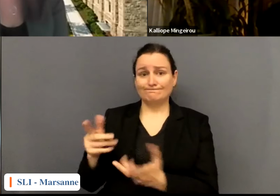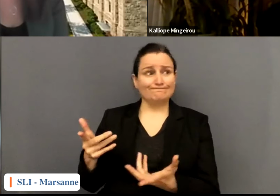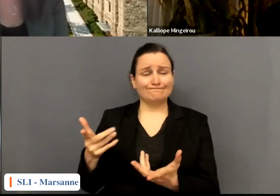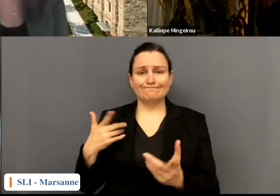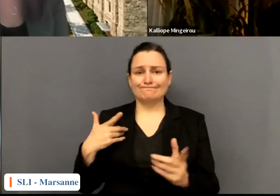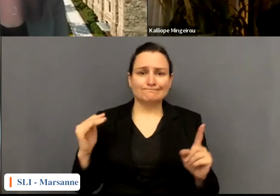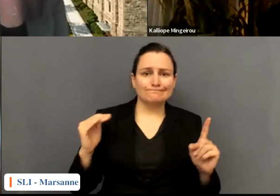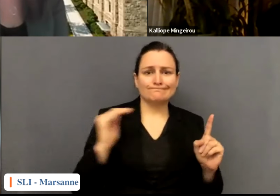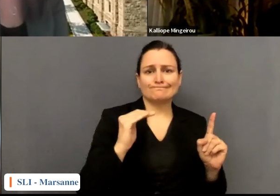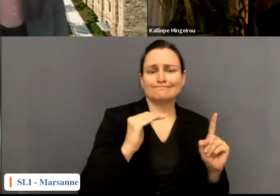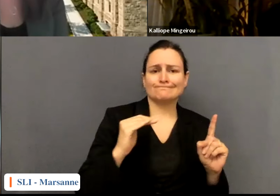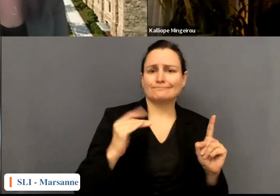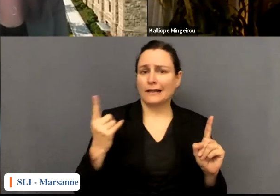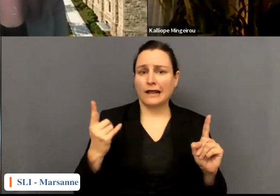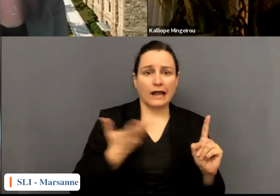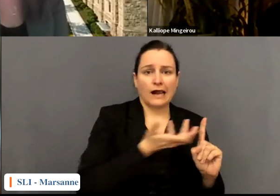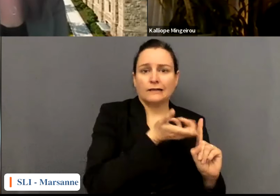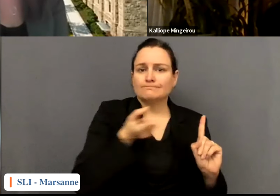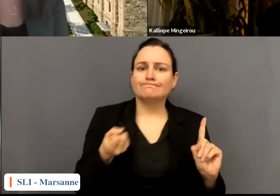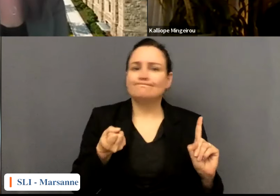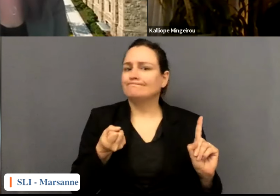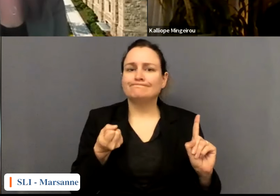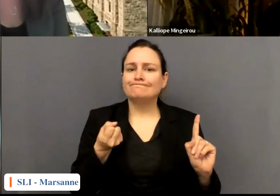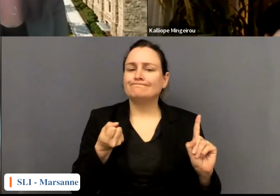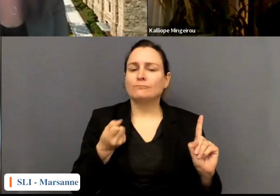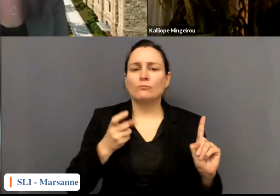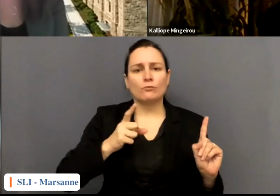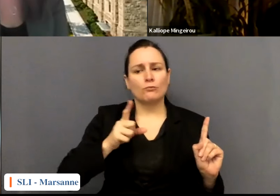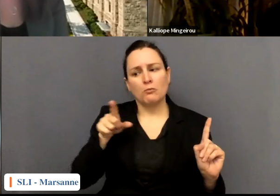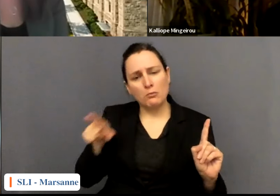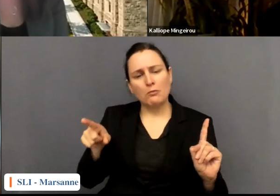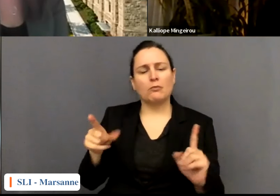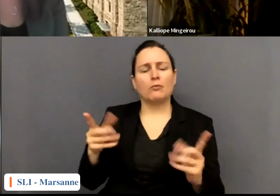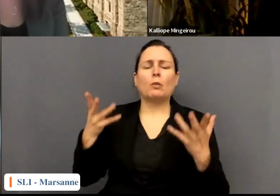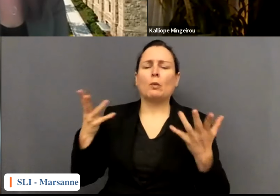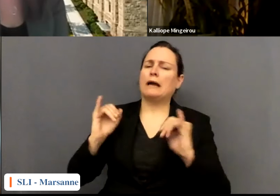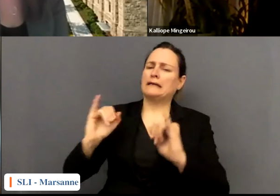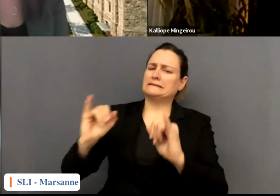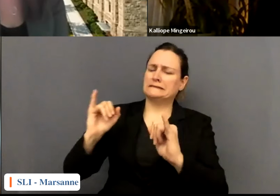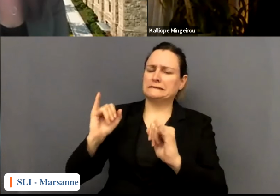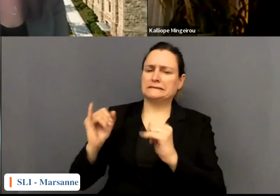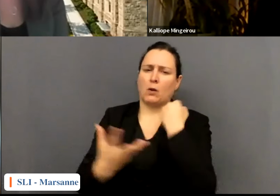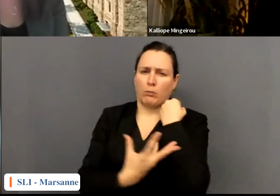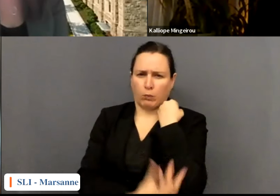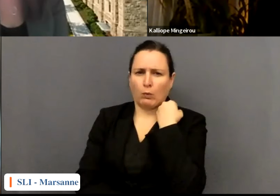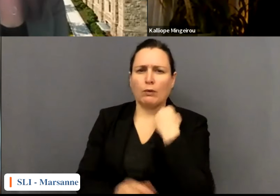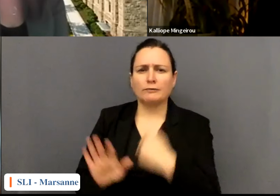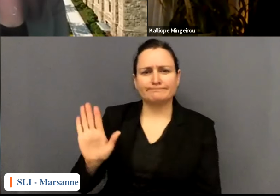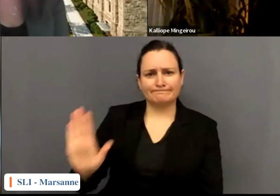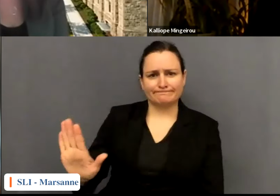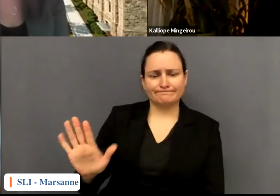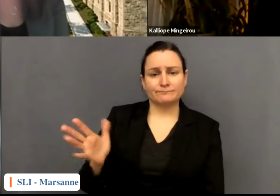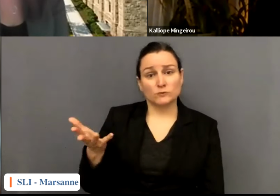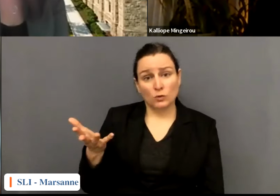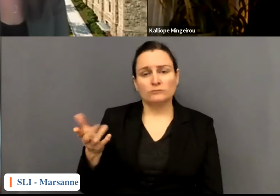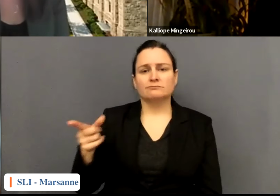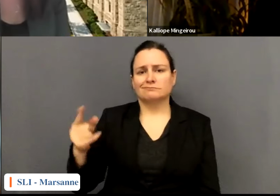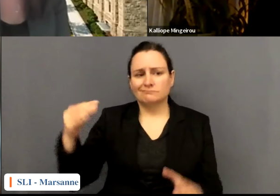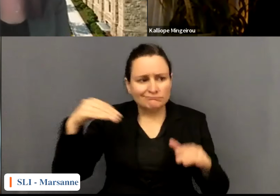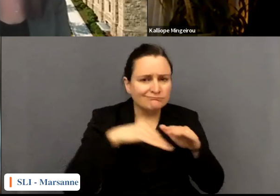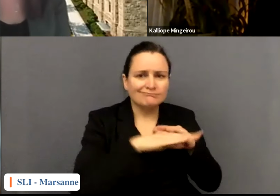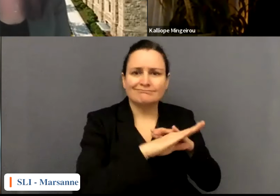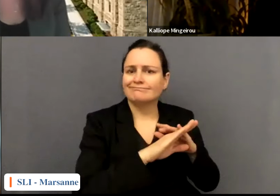mechanisms, especially because of the poverty exclusion that they face in society more broadly. If I can leave